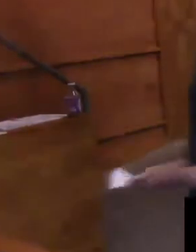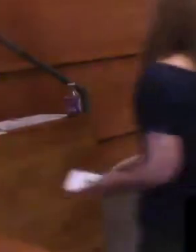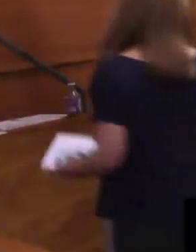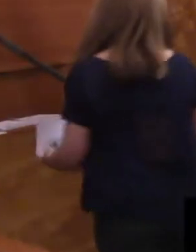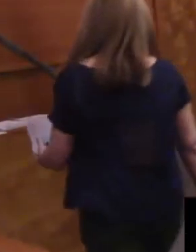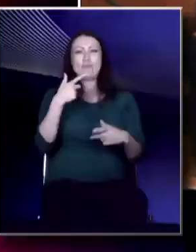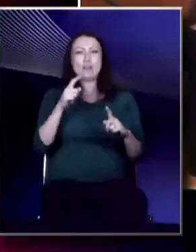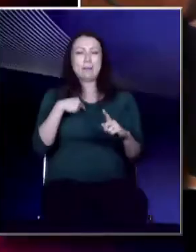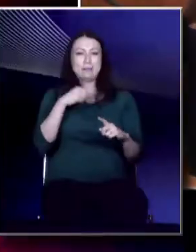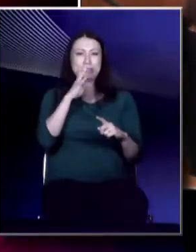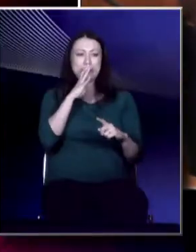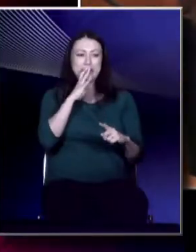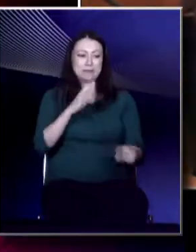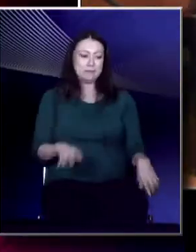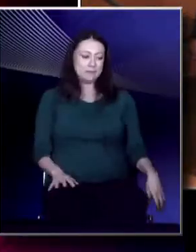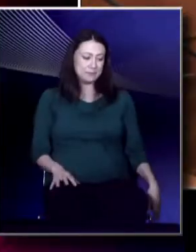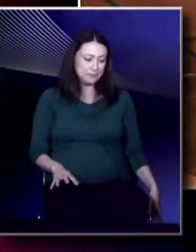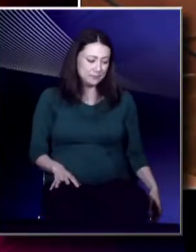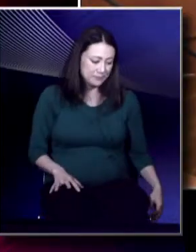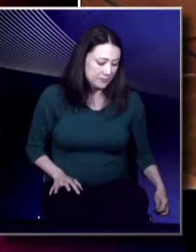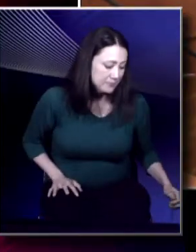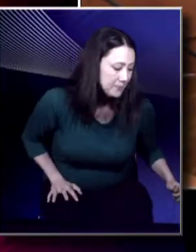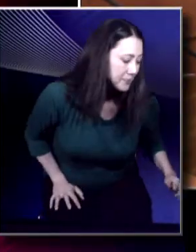speak. Thank you.